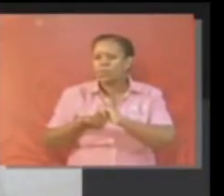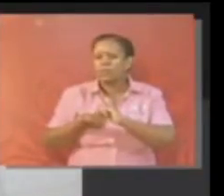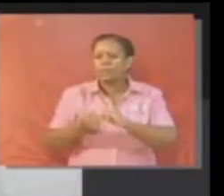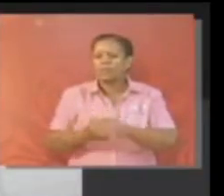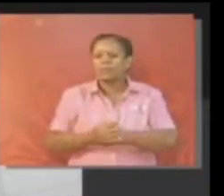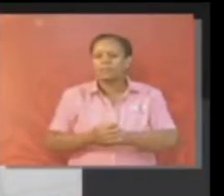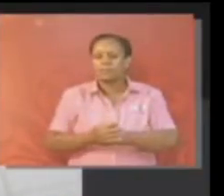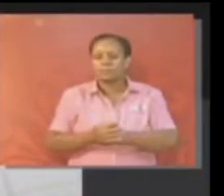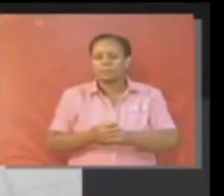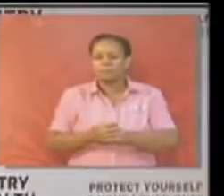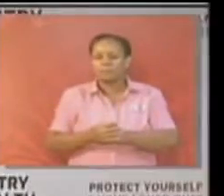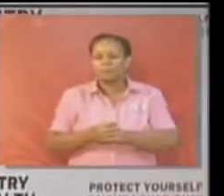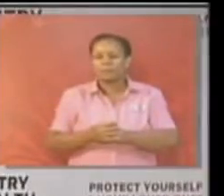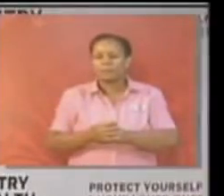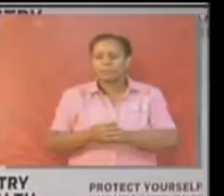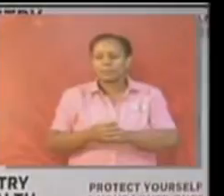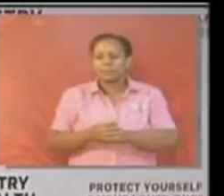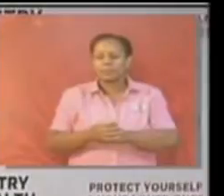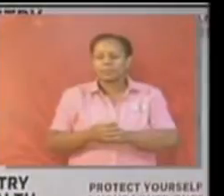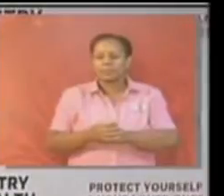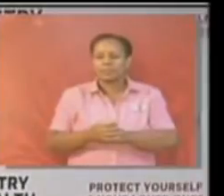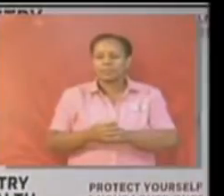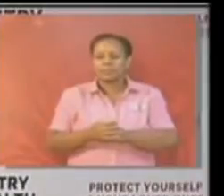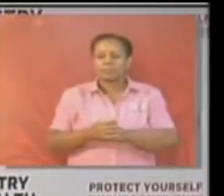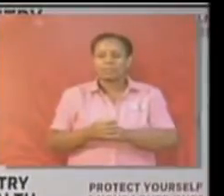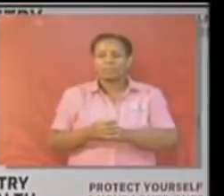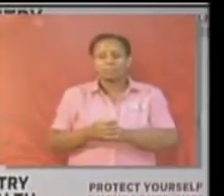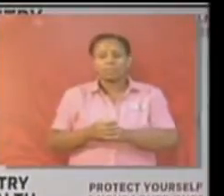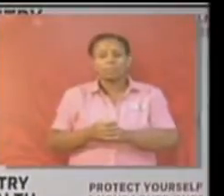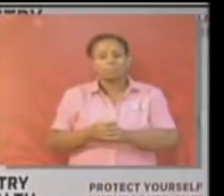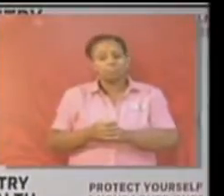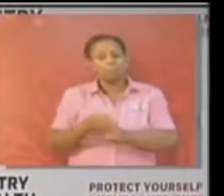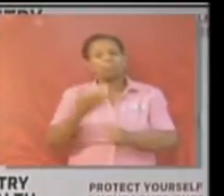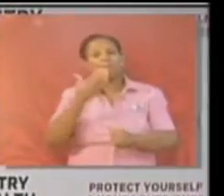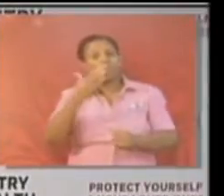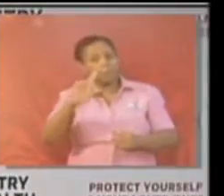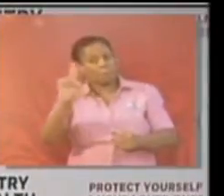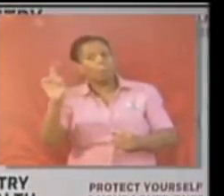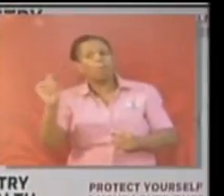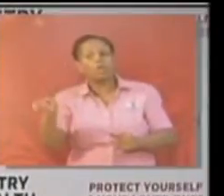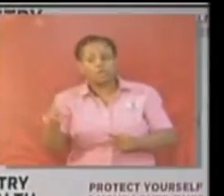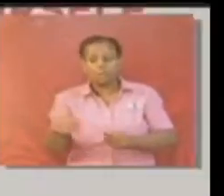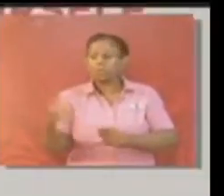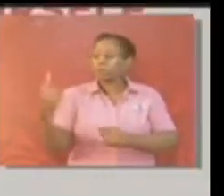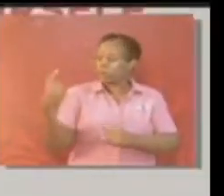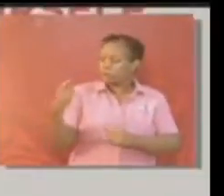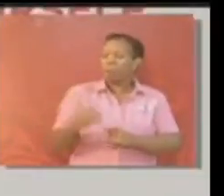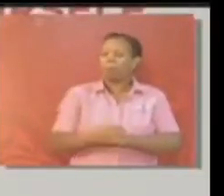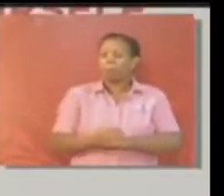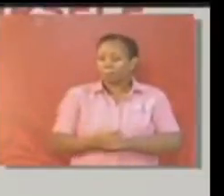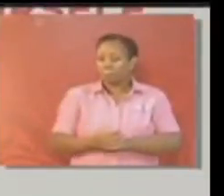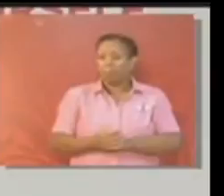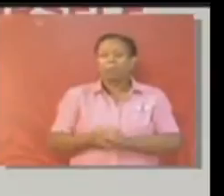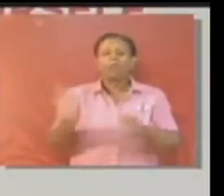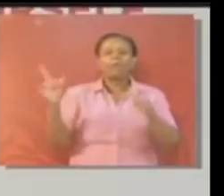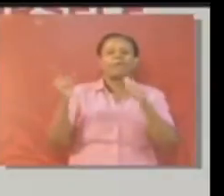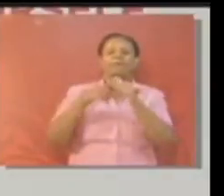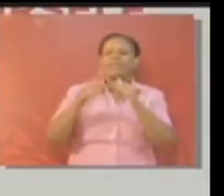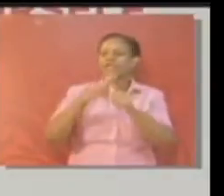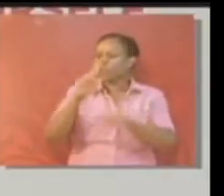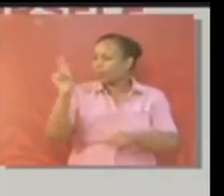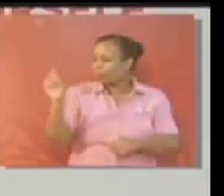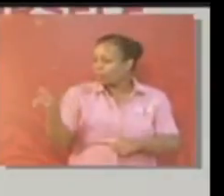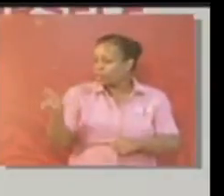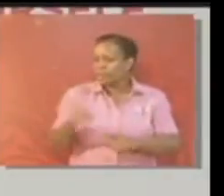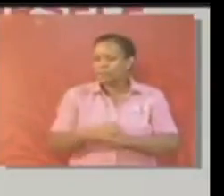patience. No problem. But I think you asked a very important question. Your first question is did the population get